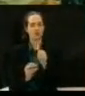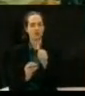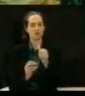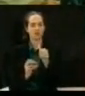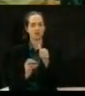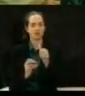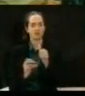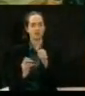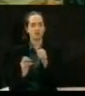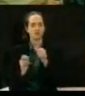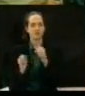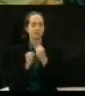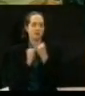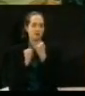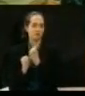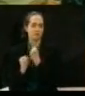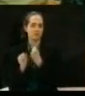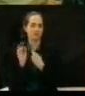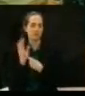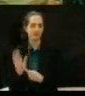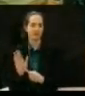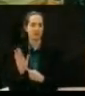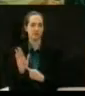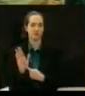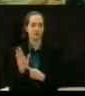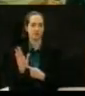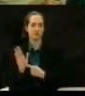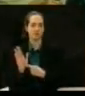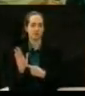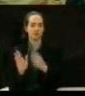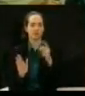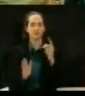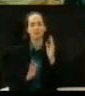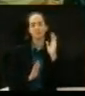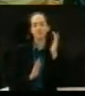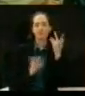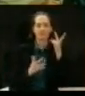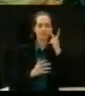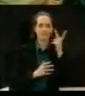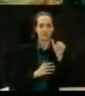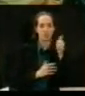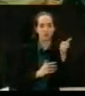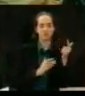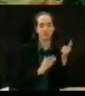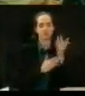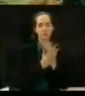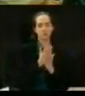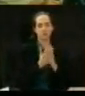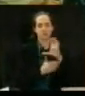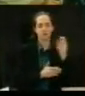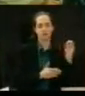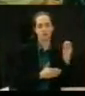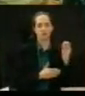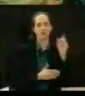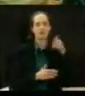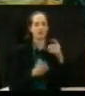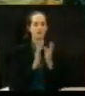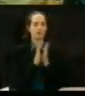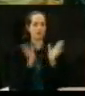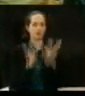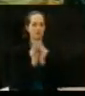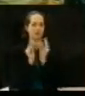seen presented in different parts of the county. They need to be public meetings where we can have dialogue with different people